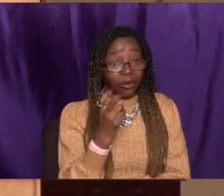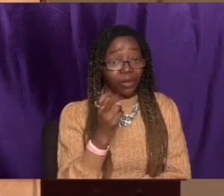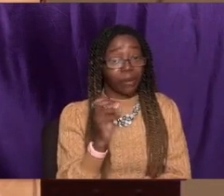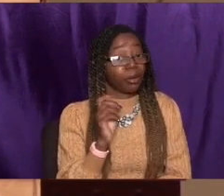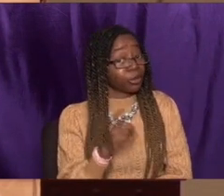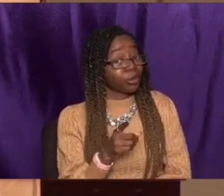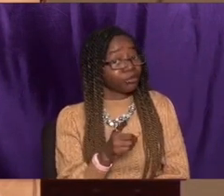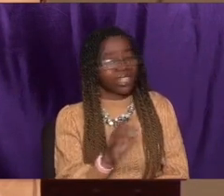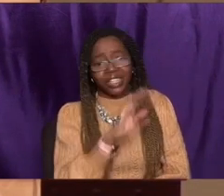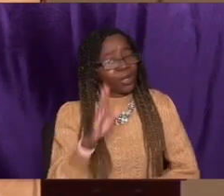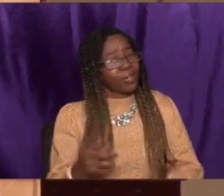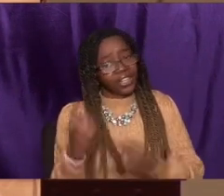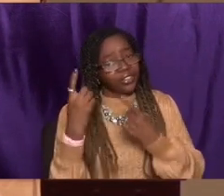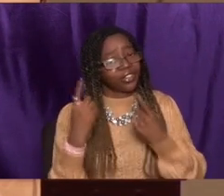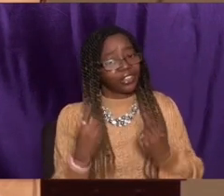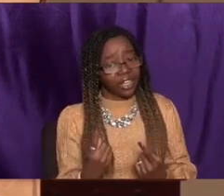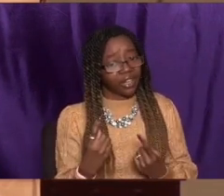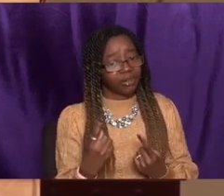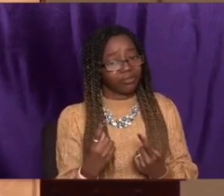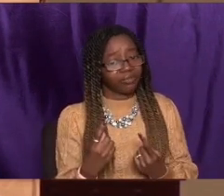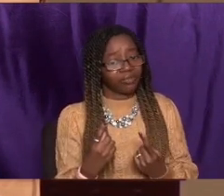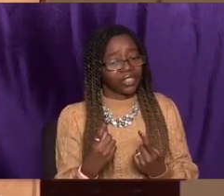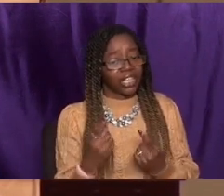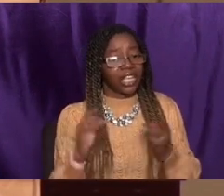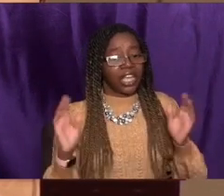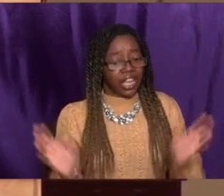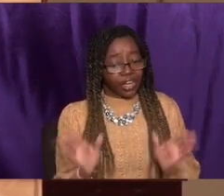you, they will never come to grips about them.